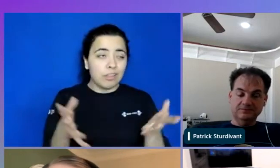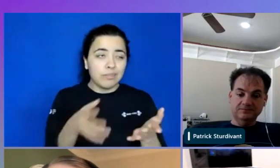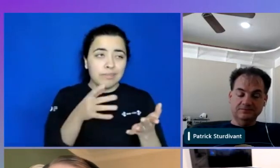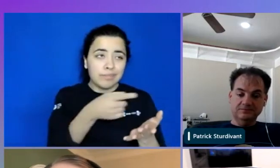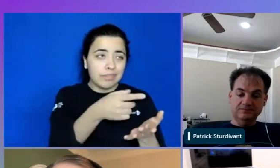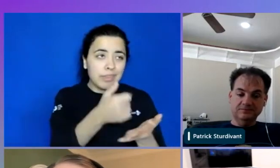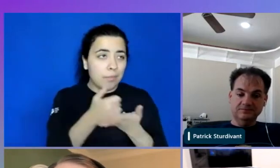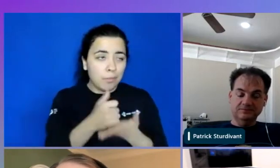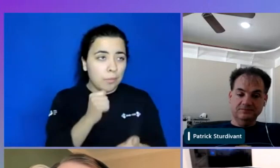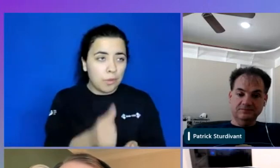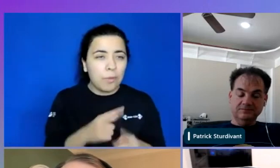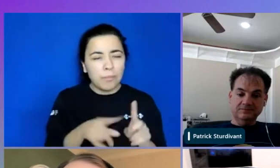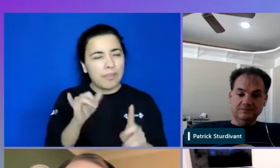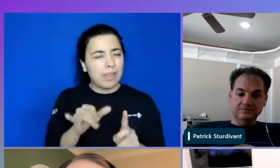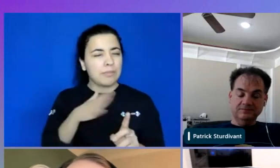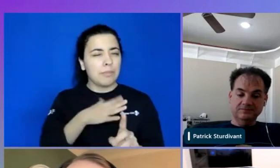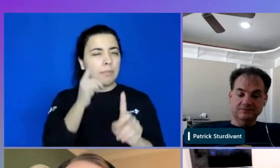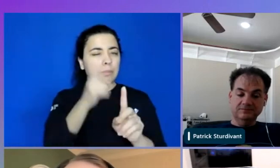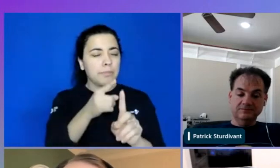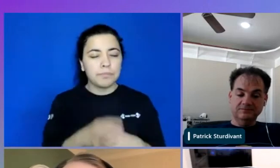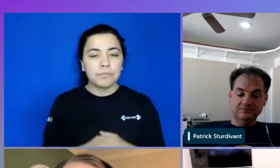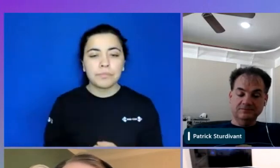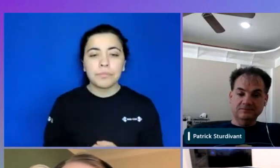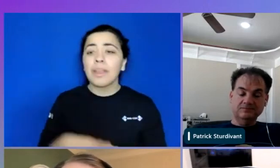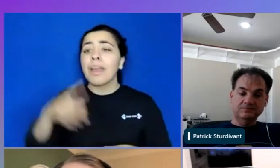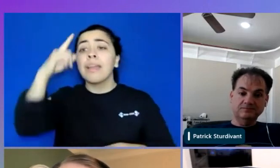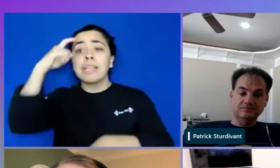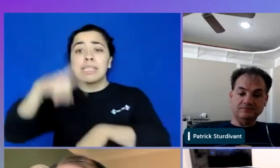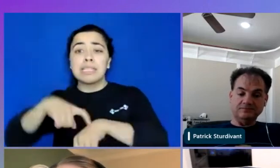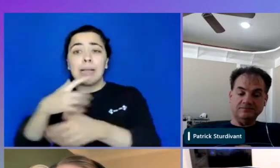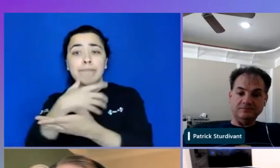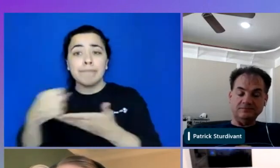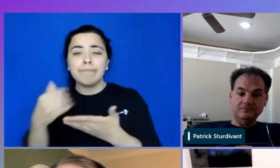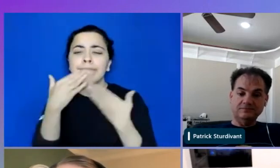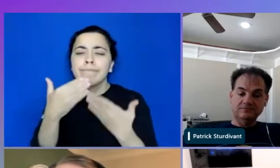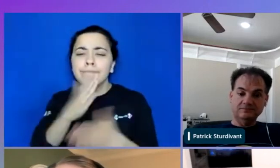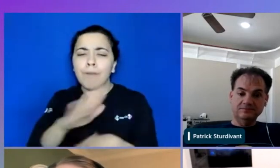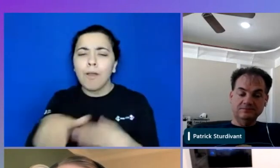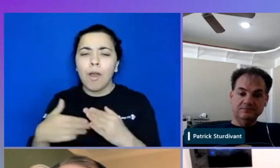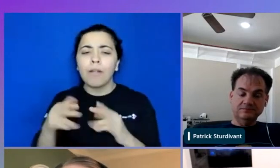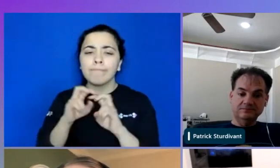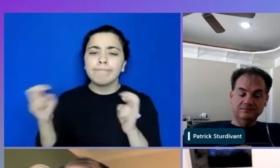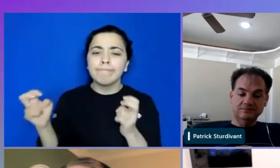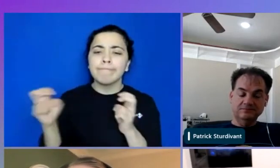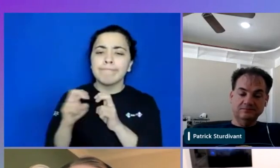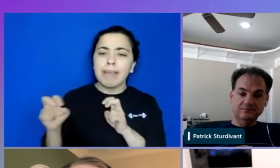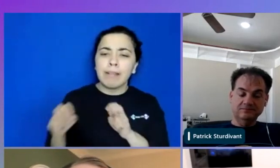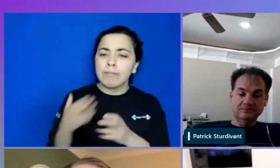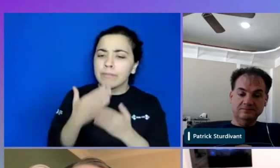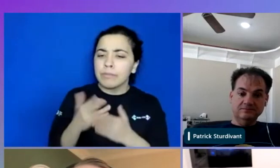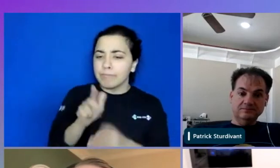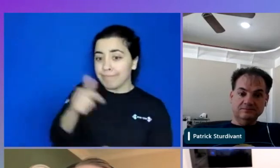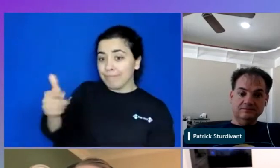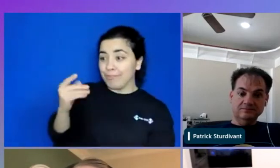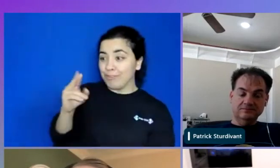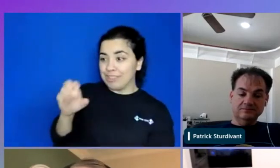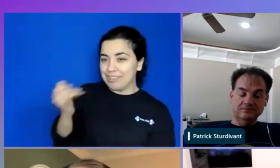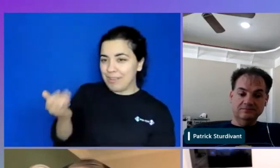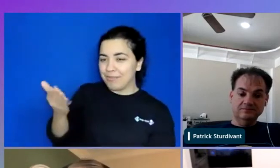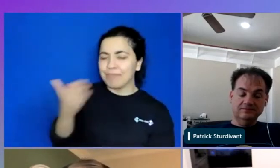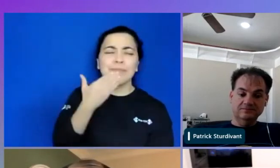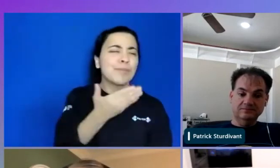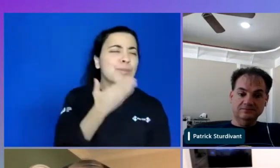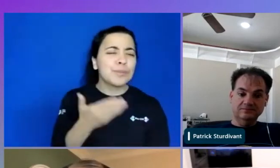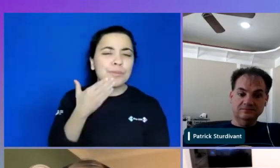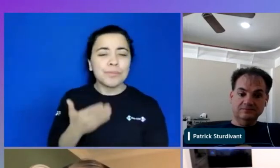at time. I want to thank all the panelists, and I will hand it back over to Grace. Thank you all. Yes, thank you